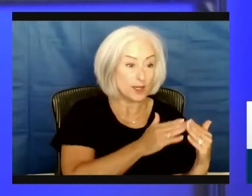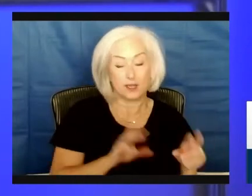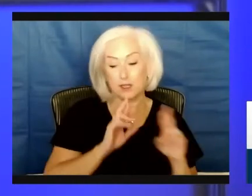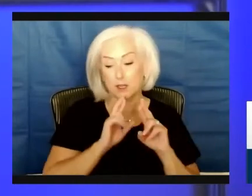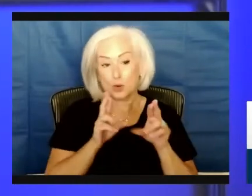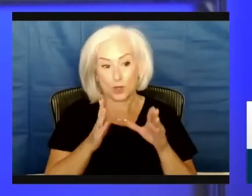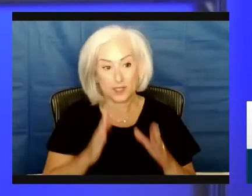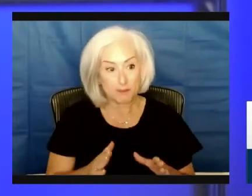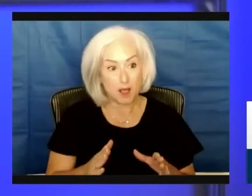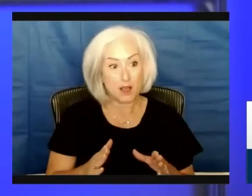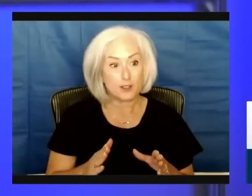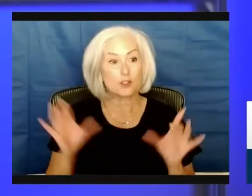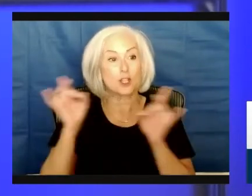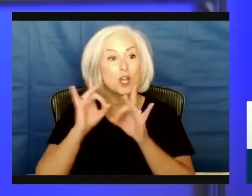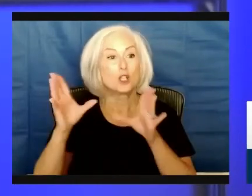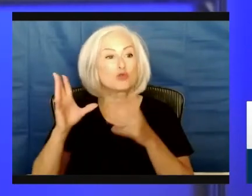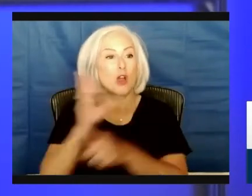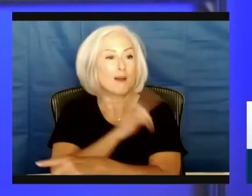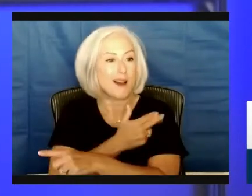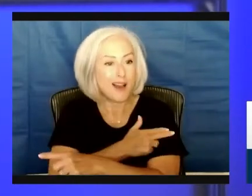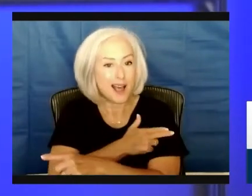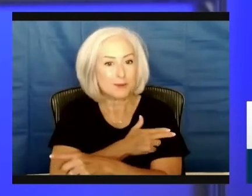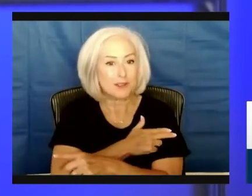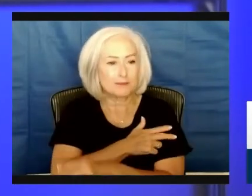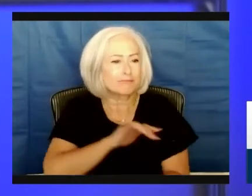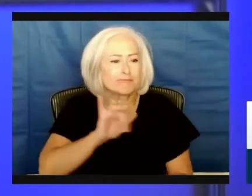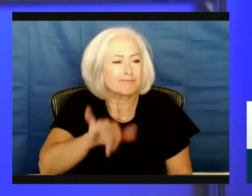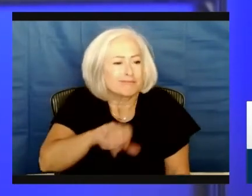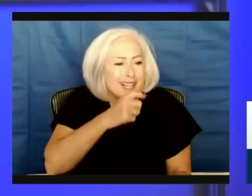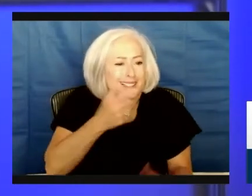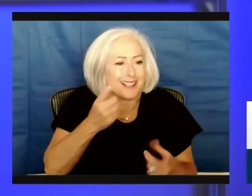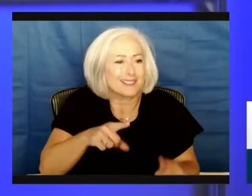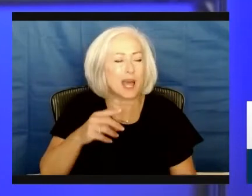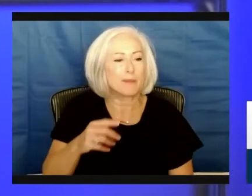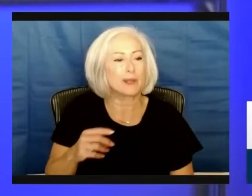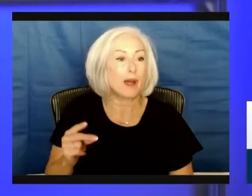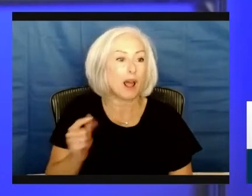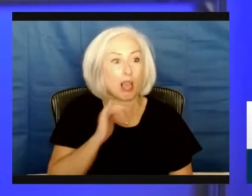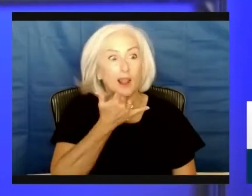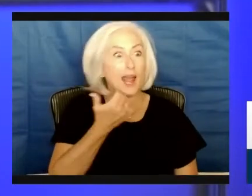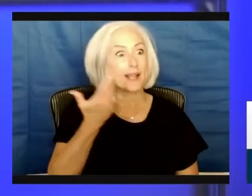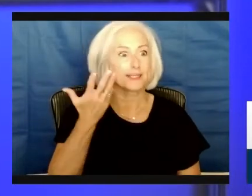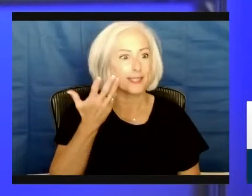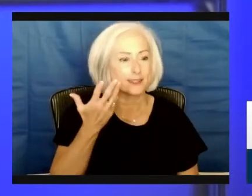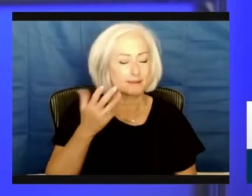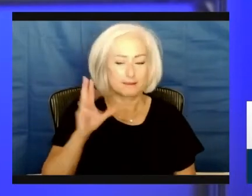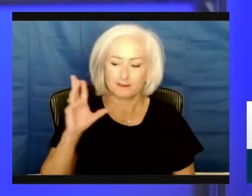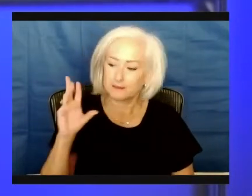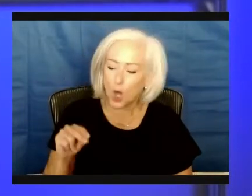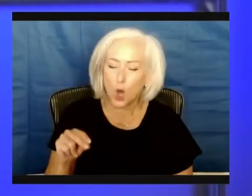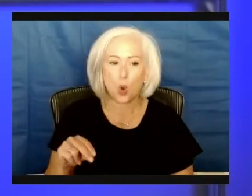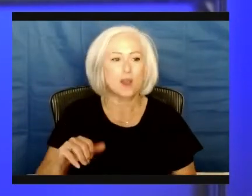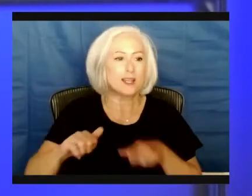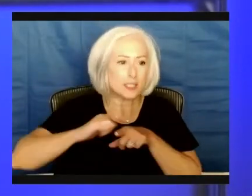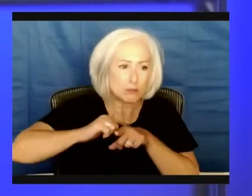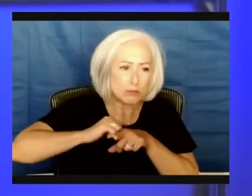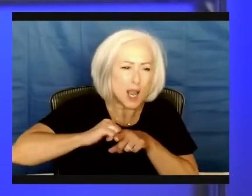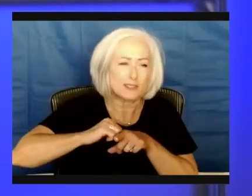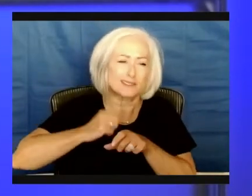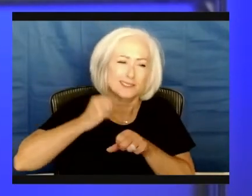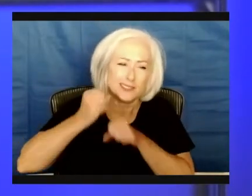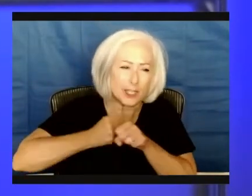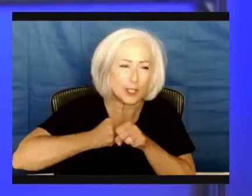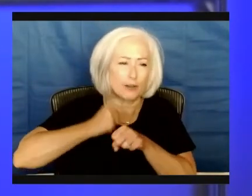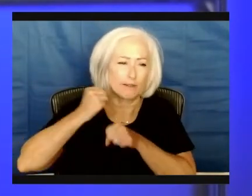by accident, right? This involves years of preparation for things like this. While we all want to hope that this won't hit